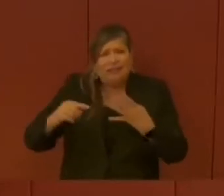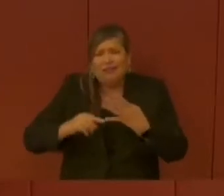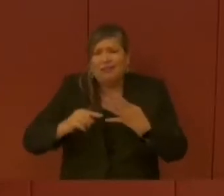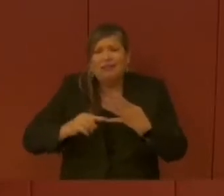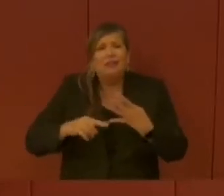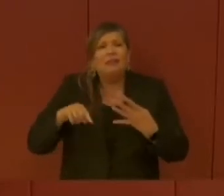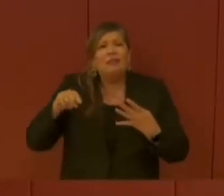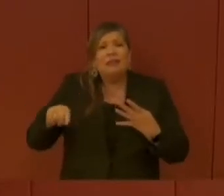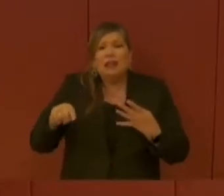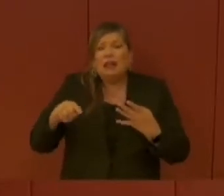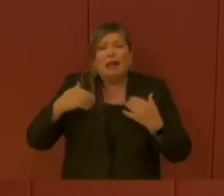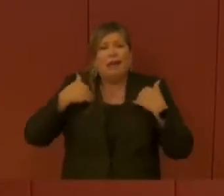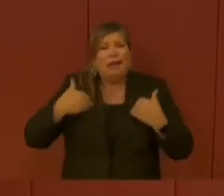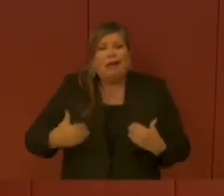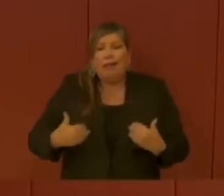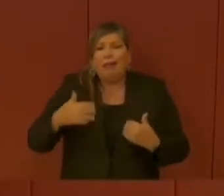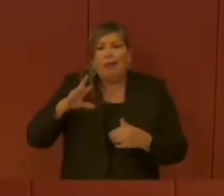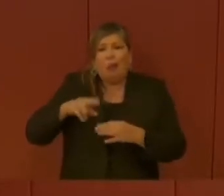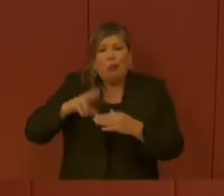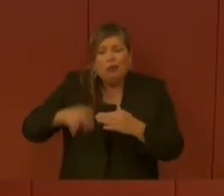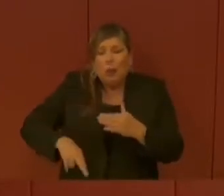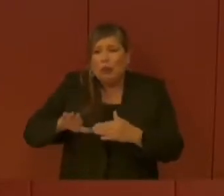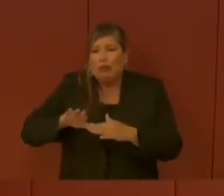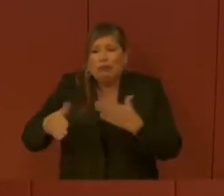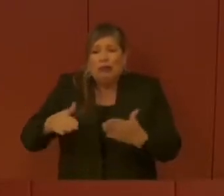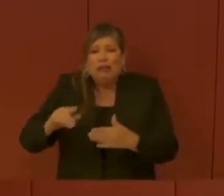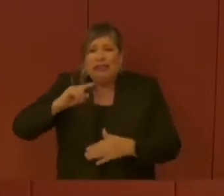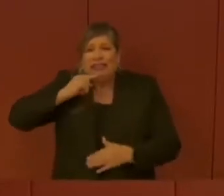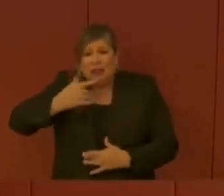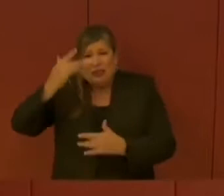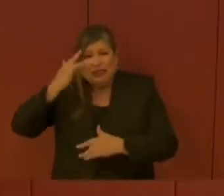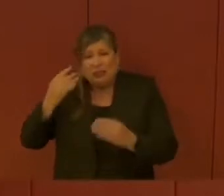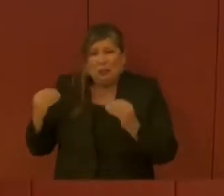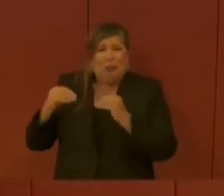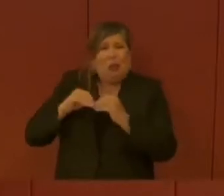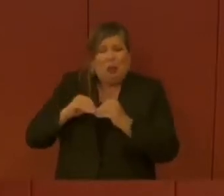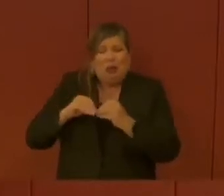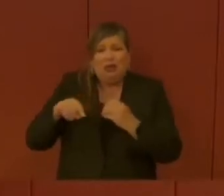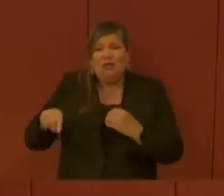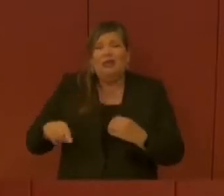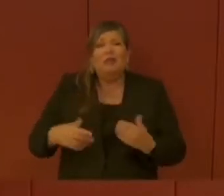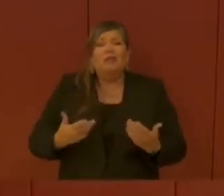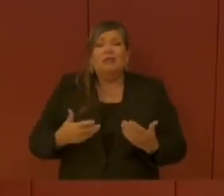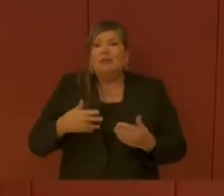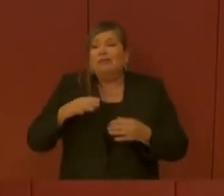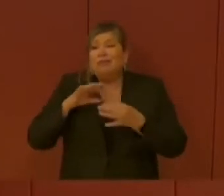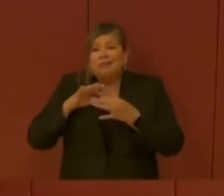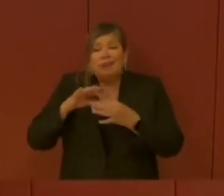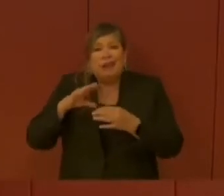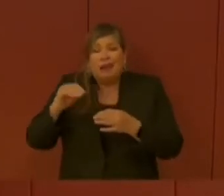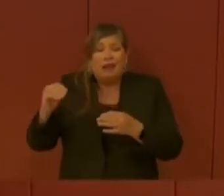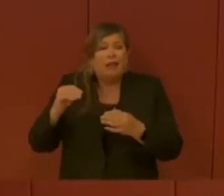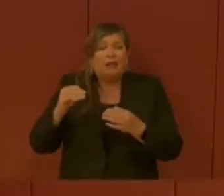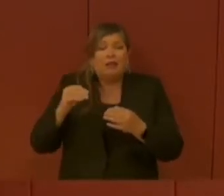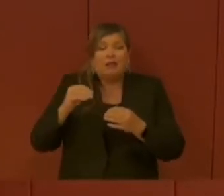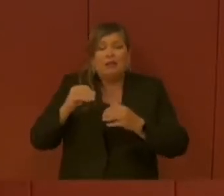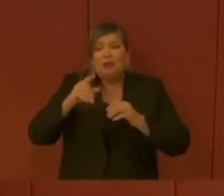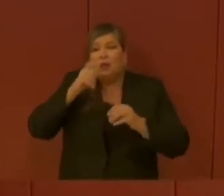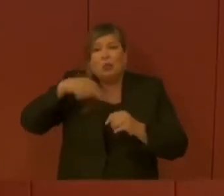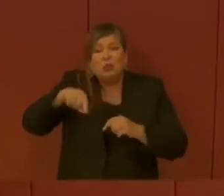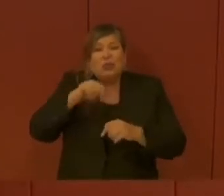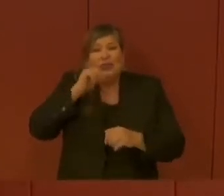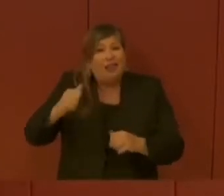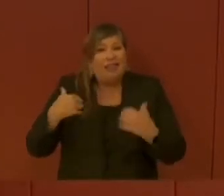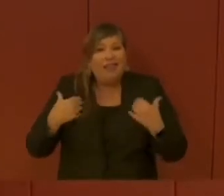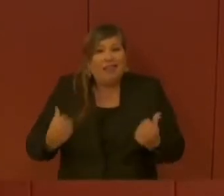in terms of health outcomes, most impacted in terms of mortality and morbidity associated with